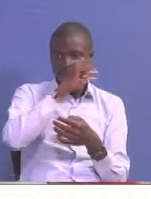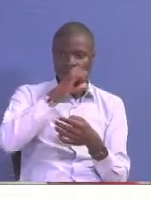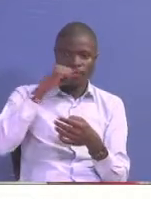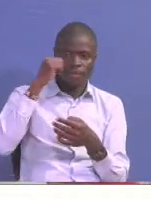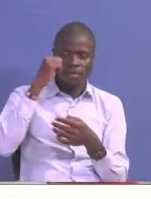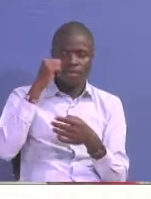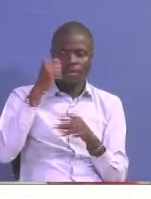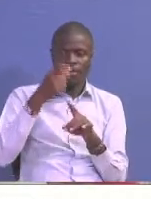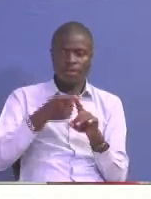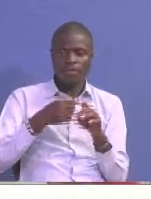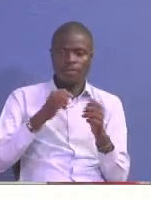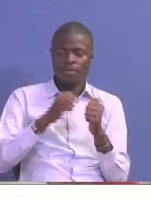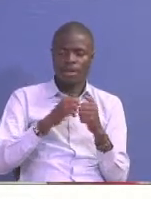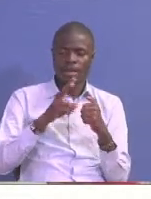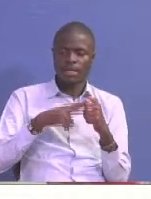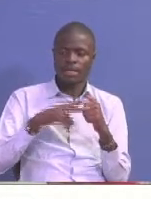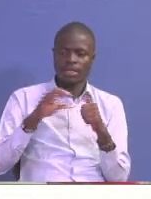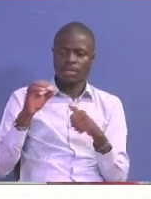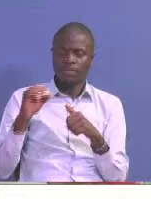from 1970,